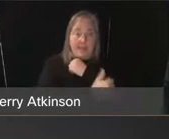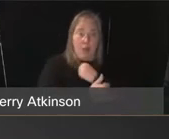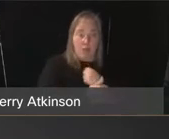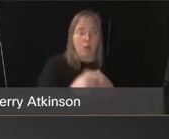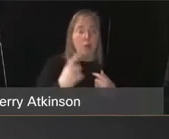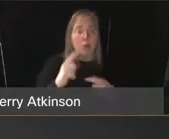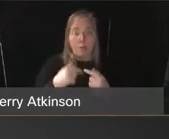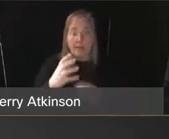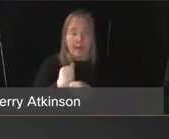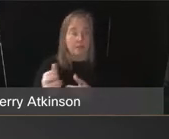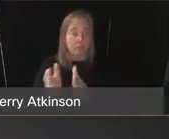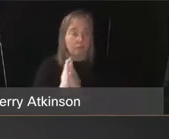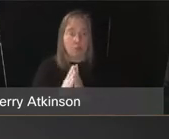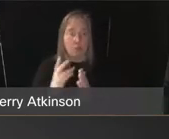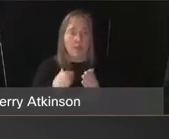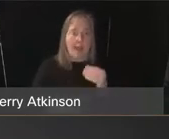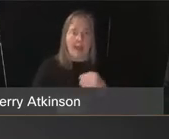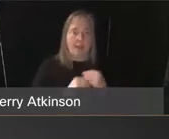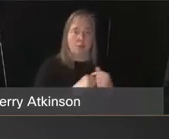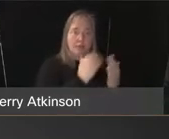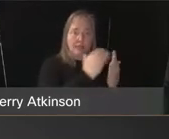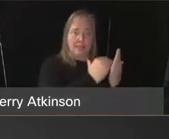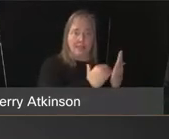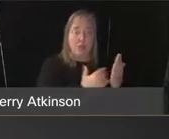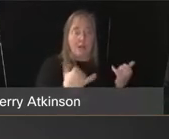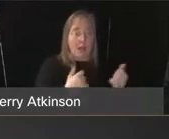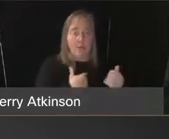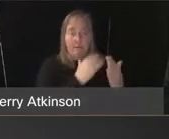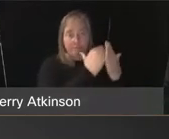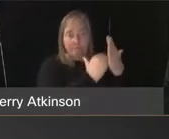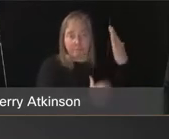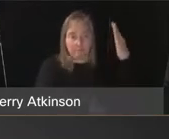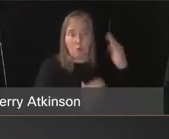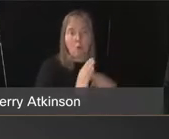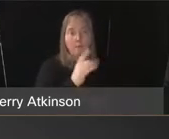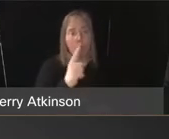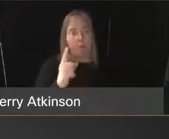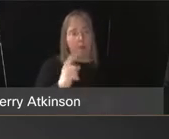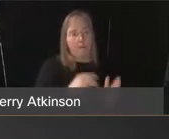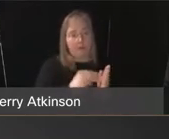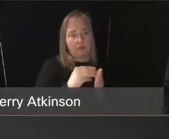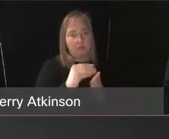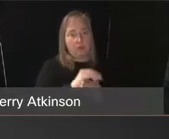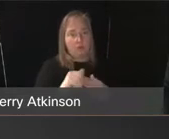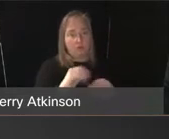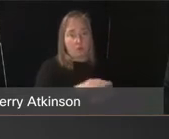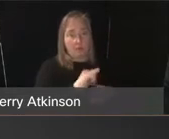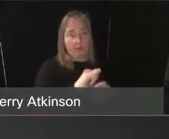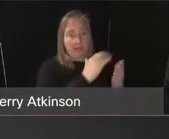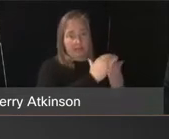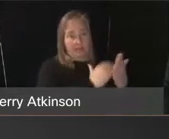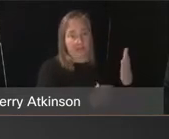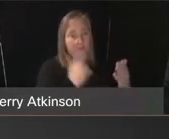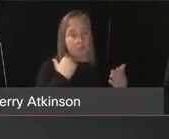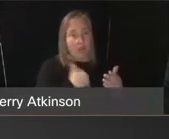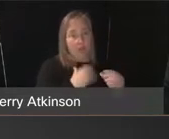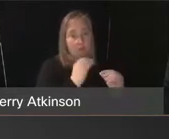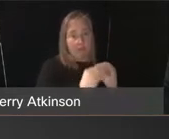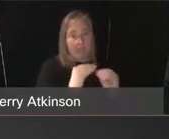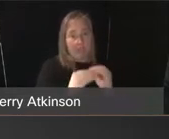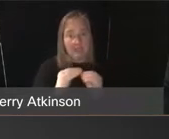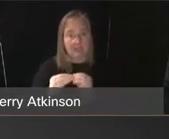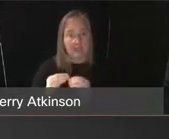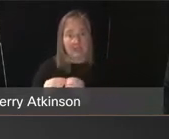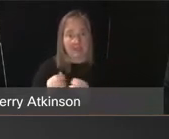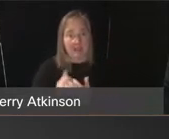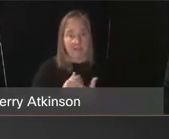our list. Right now, we have a backlog of more than $1 million in that list for us to make the repairs. In